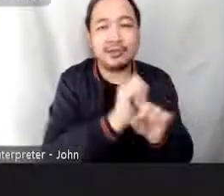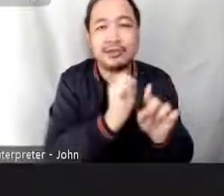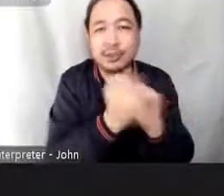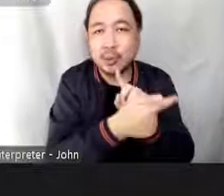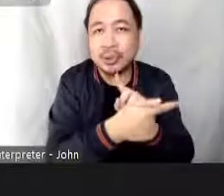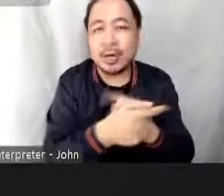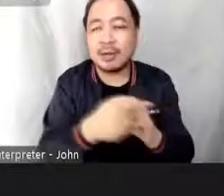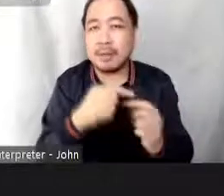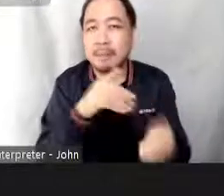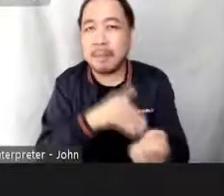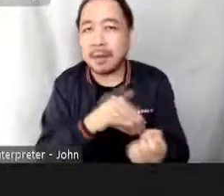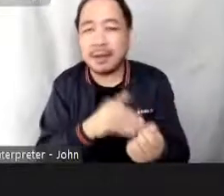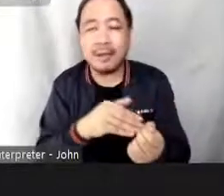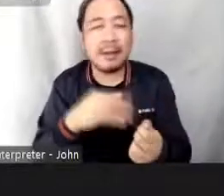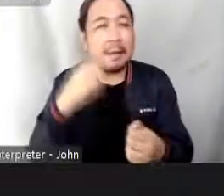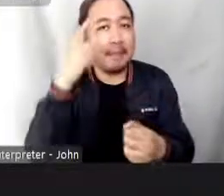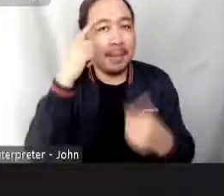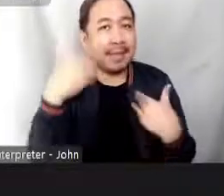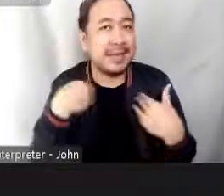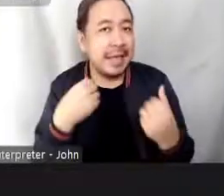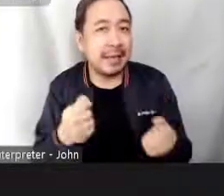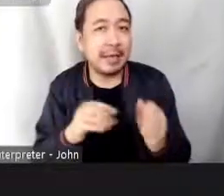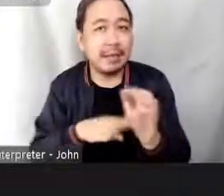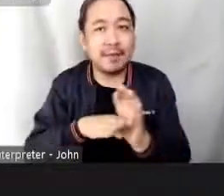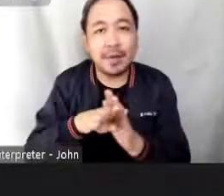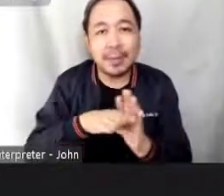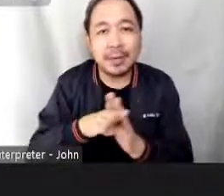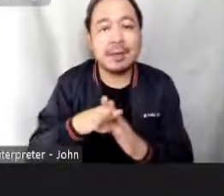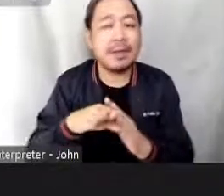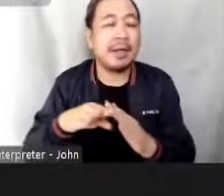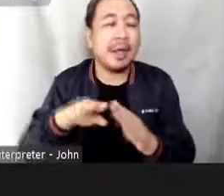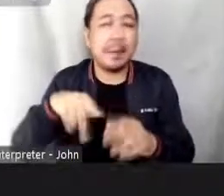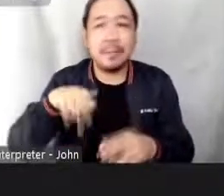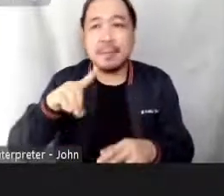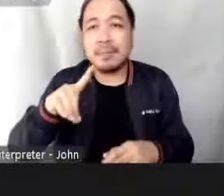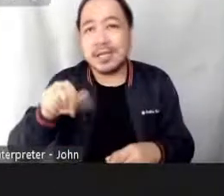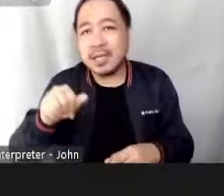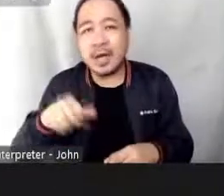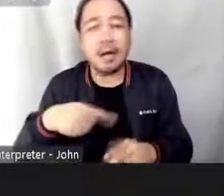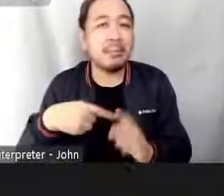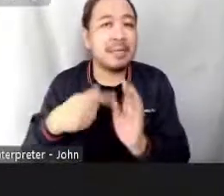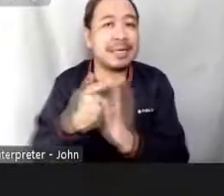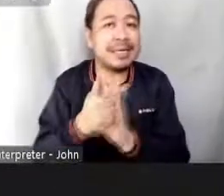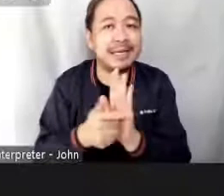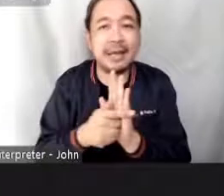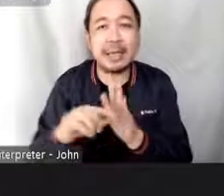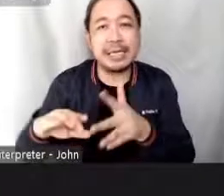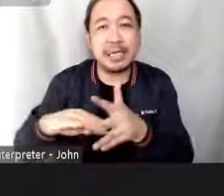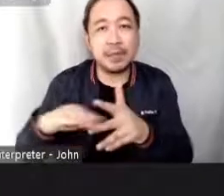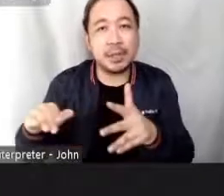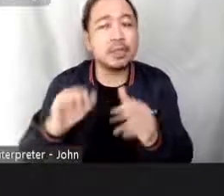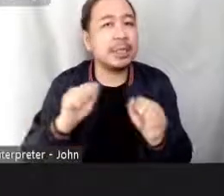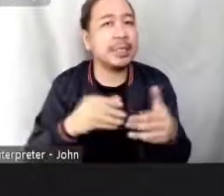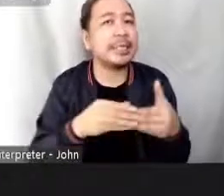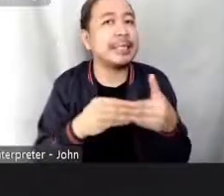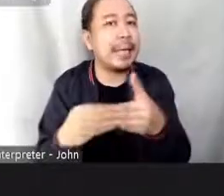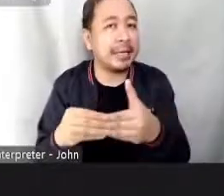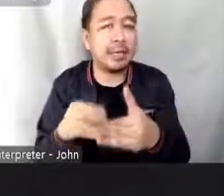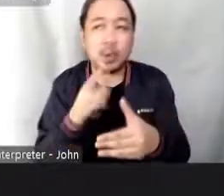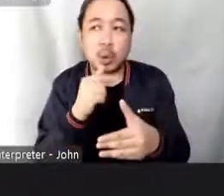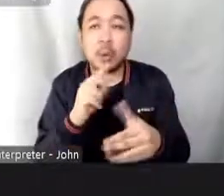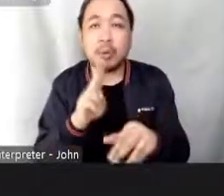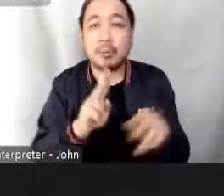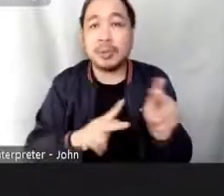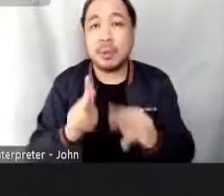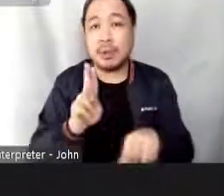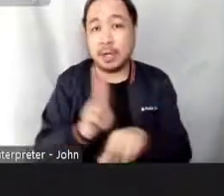health, developmental pedia, and legal interventions that would guide our service providers in developing an intervention